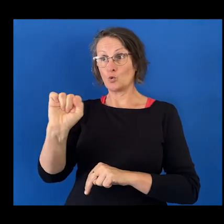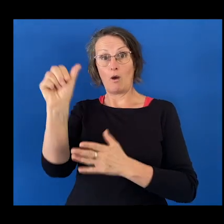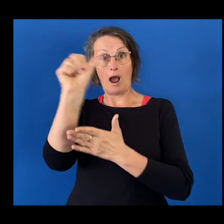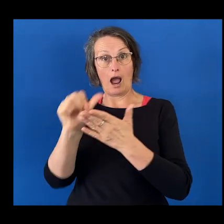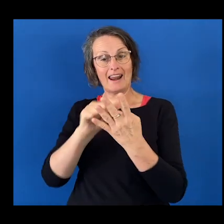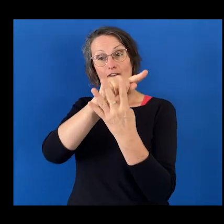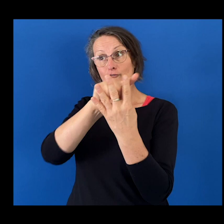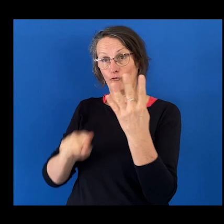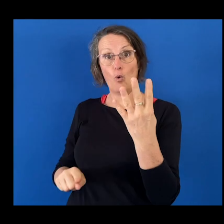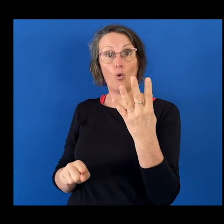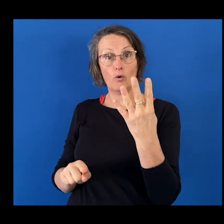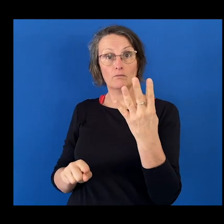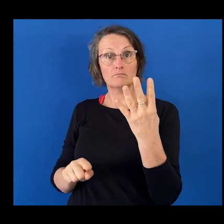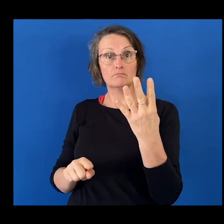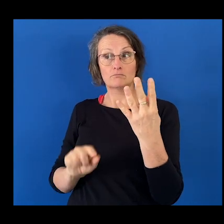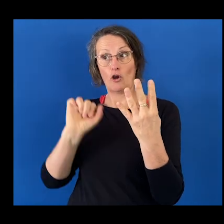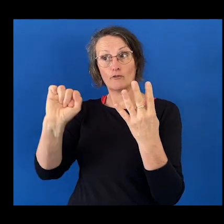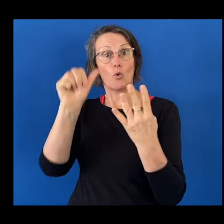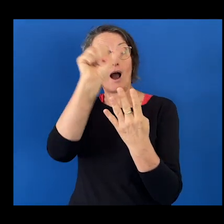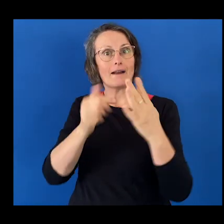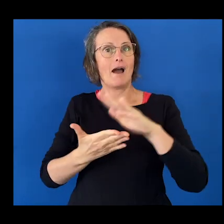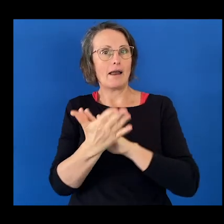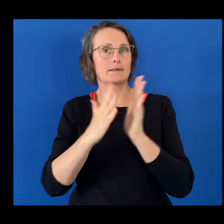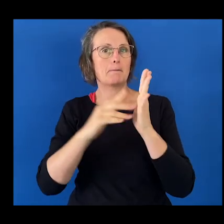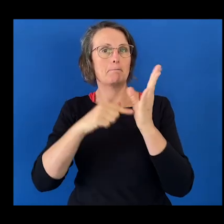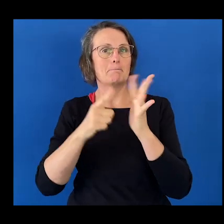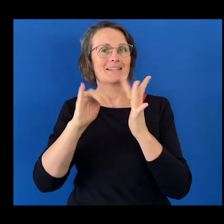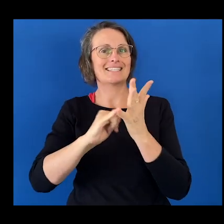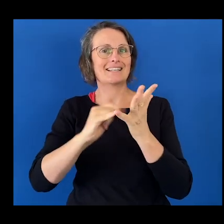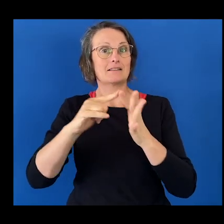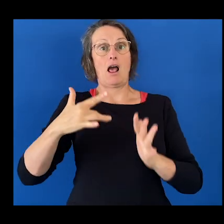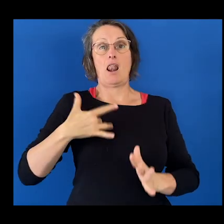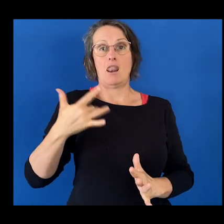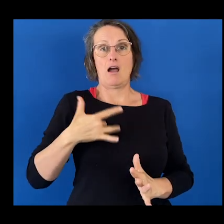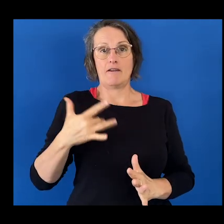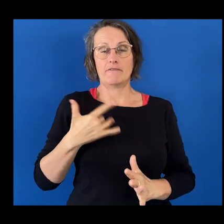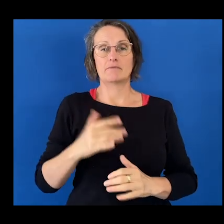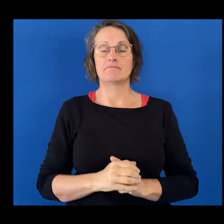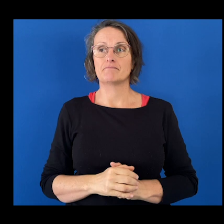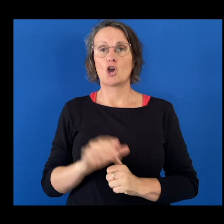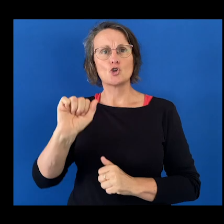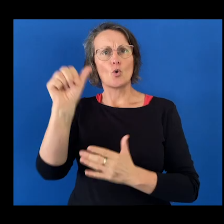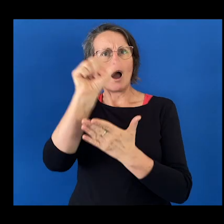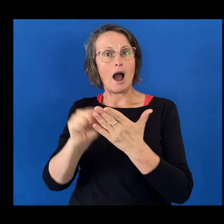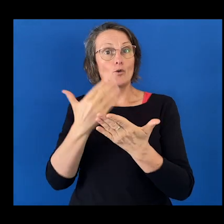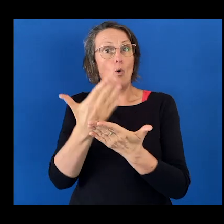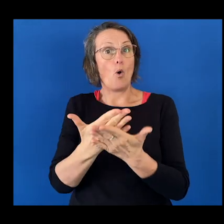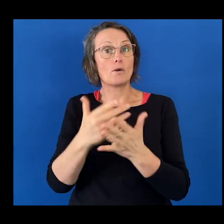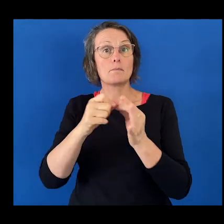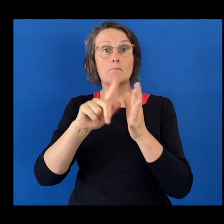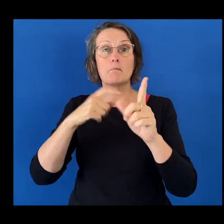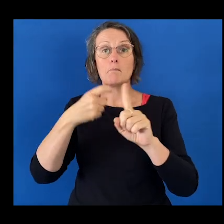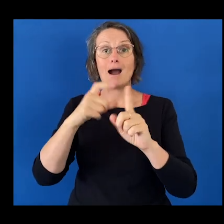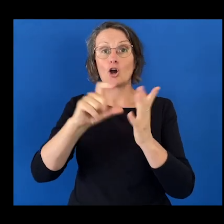to talk about that you've produced for the Matisse Alive exhibition, extraordinary works on bark cloth. And I want to talk very